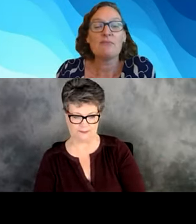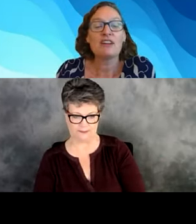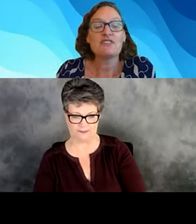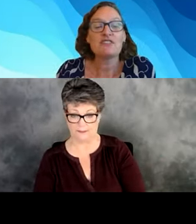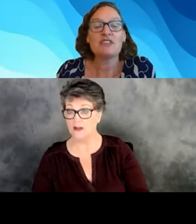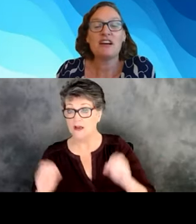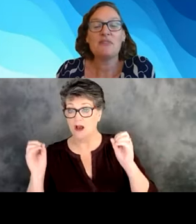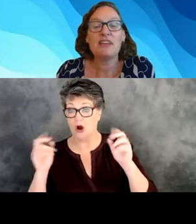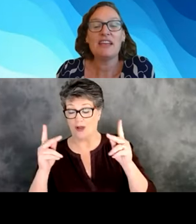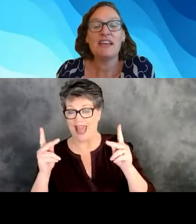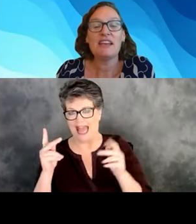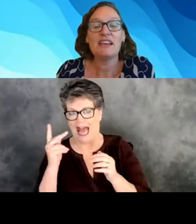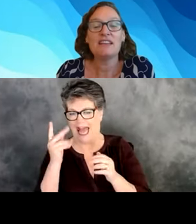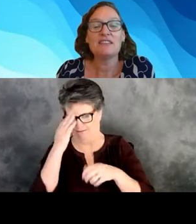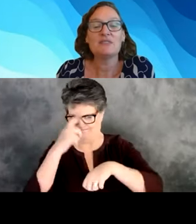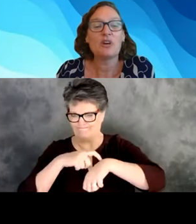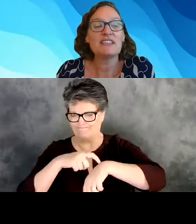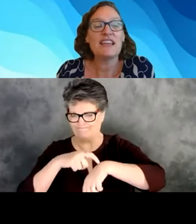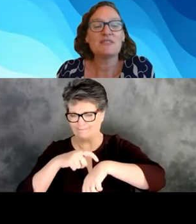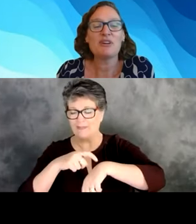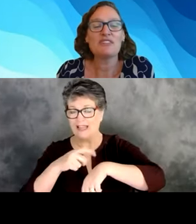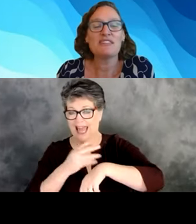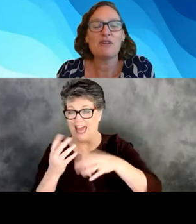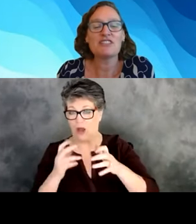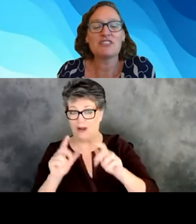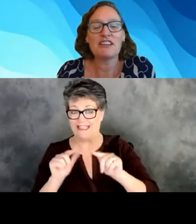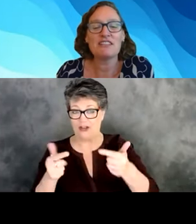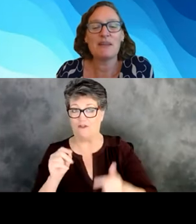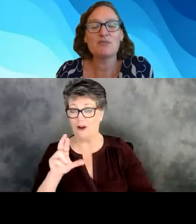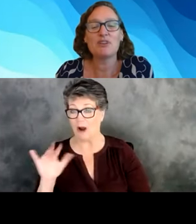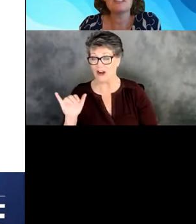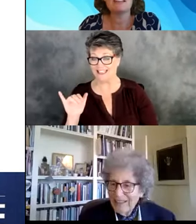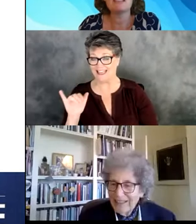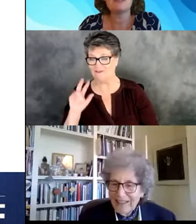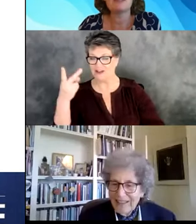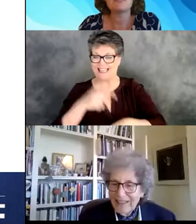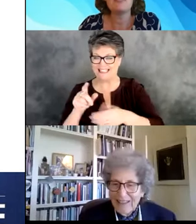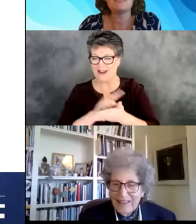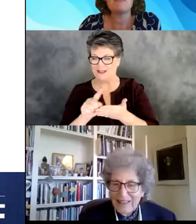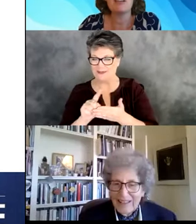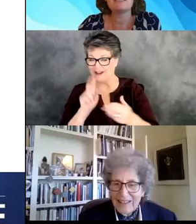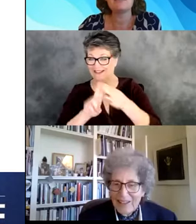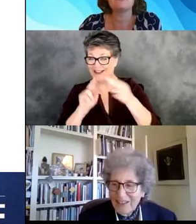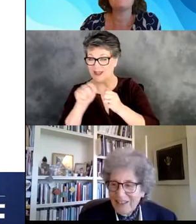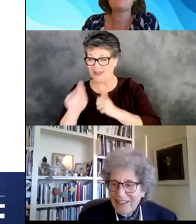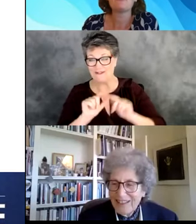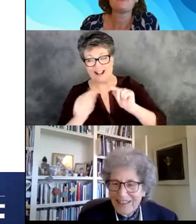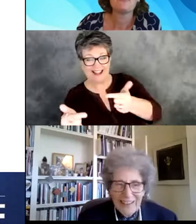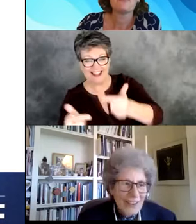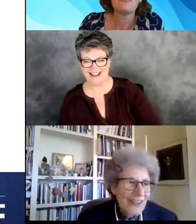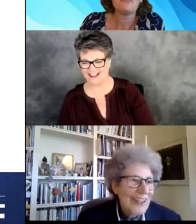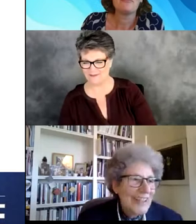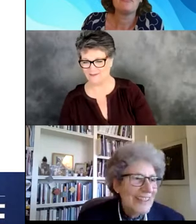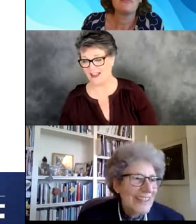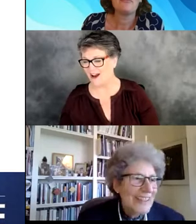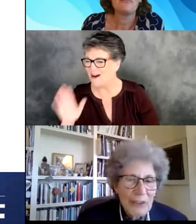Okay, I'm conscious of time and wanting to hand to Marcy. Marcy, it's our second time this week tag teaming. So this time I'll hand it to you. Oh,